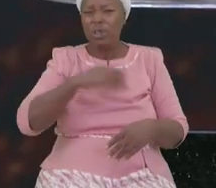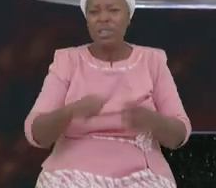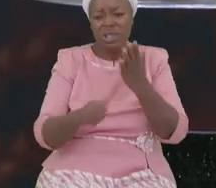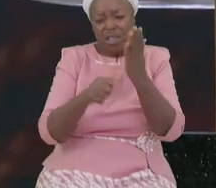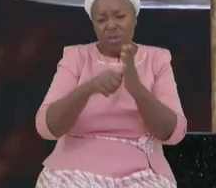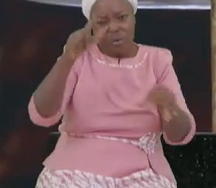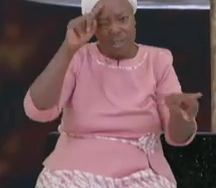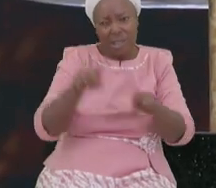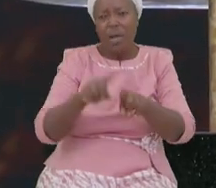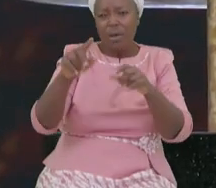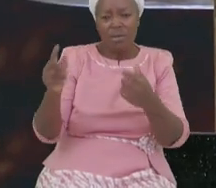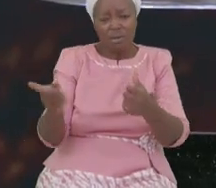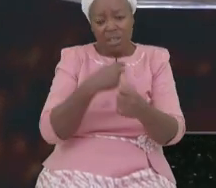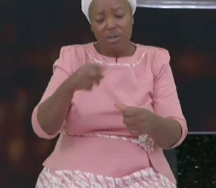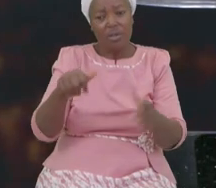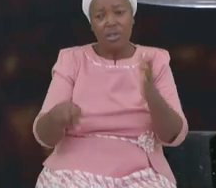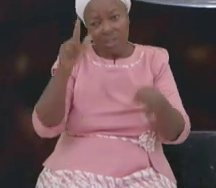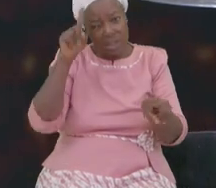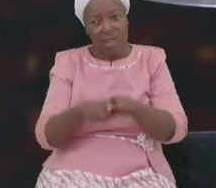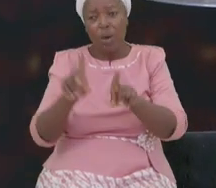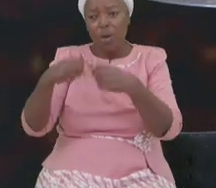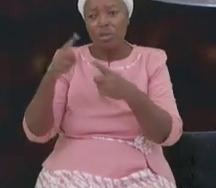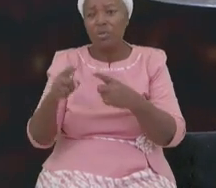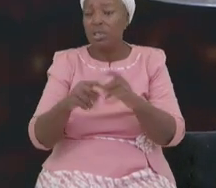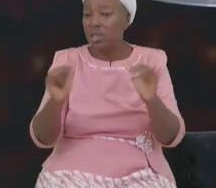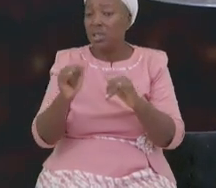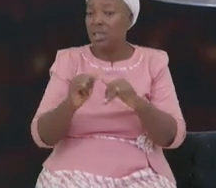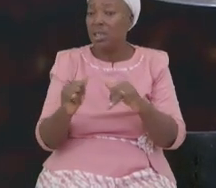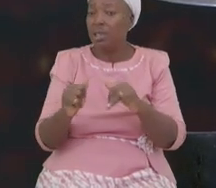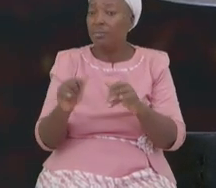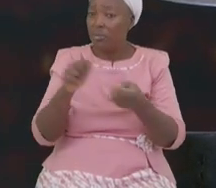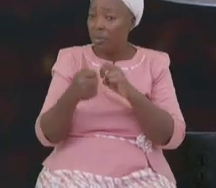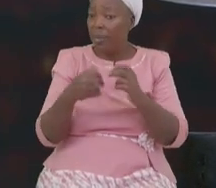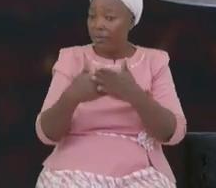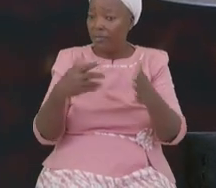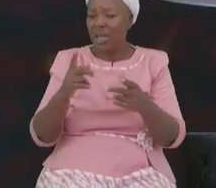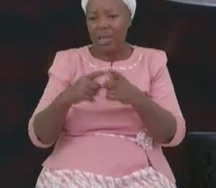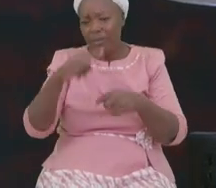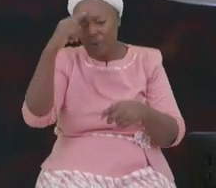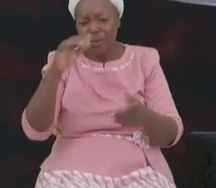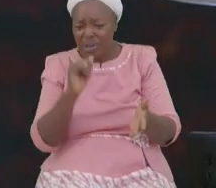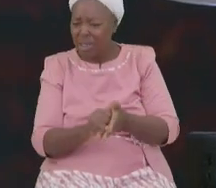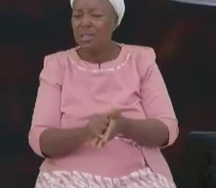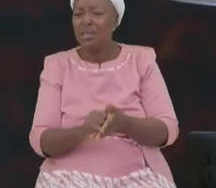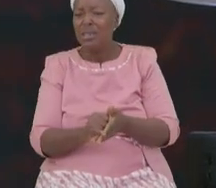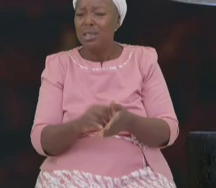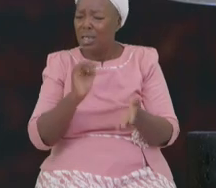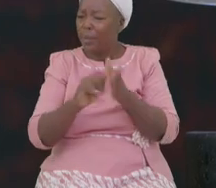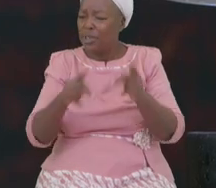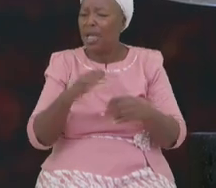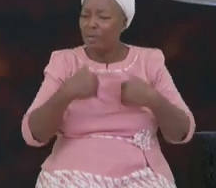for similar operation before and had problems and challenges. Because of that, he was afraid, but it was a